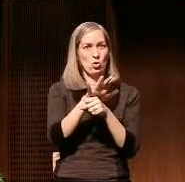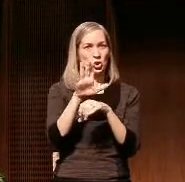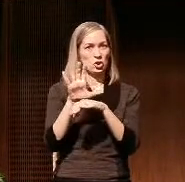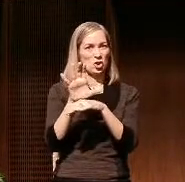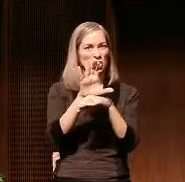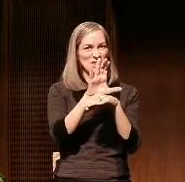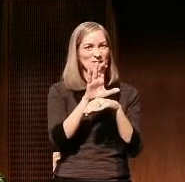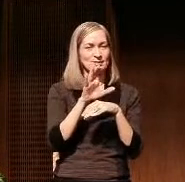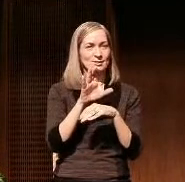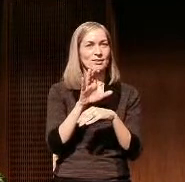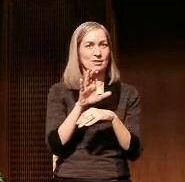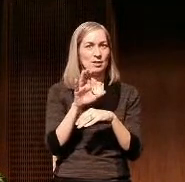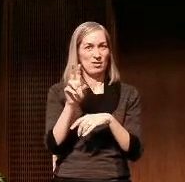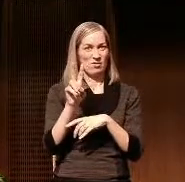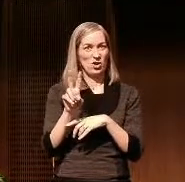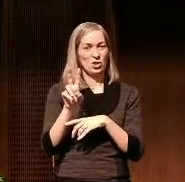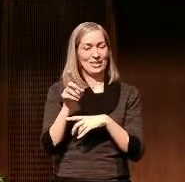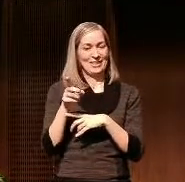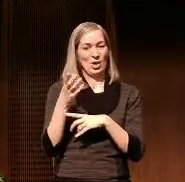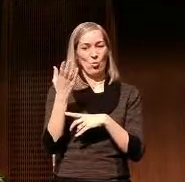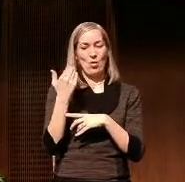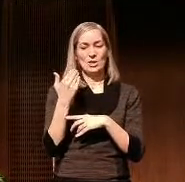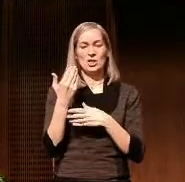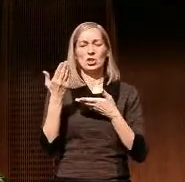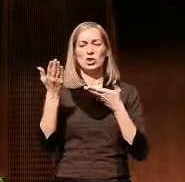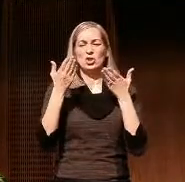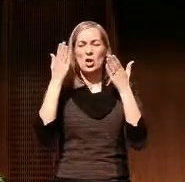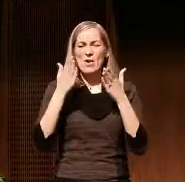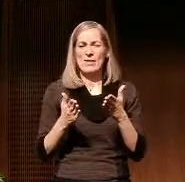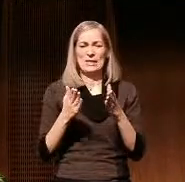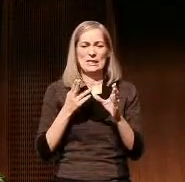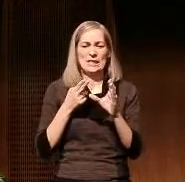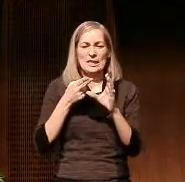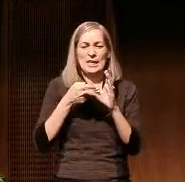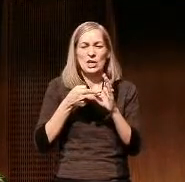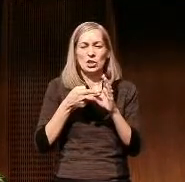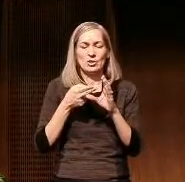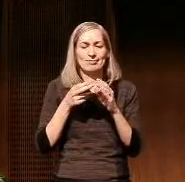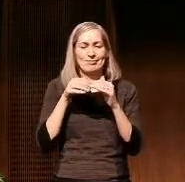Virgil was a servant and entered full-time ministry